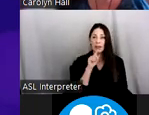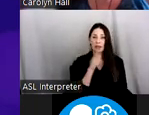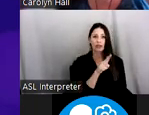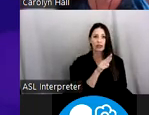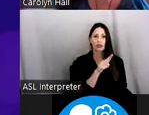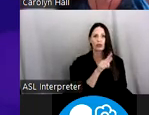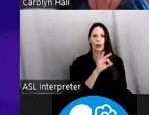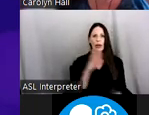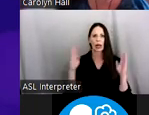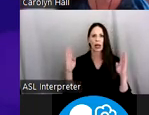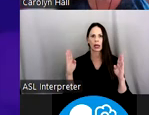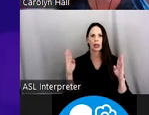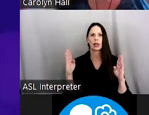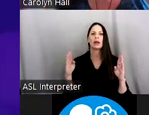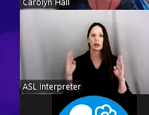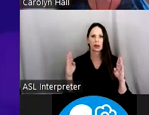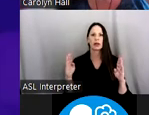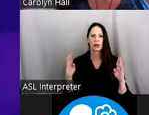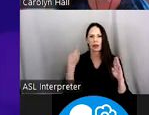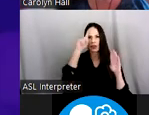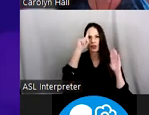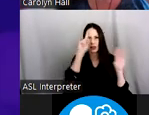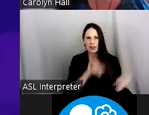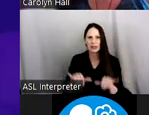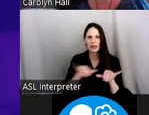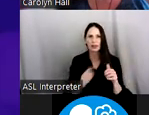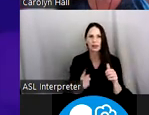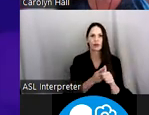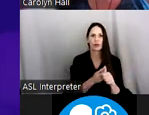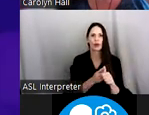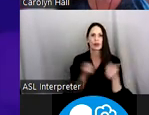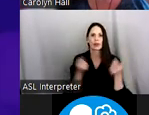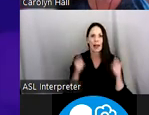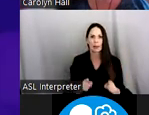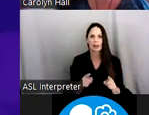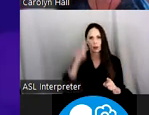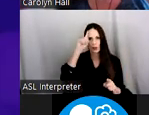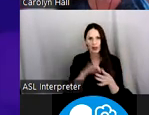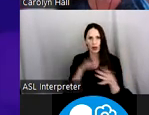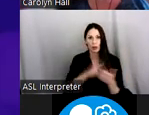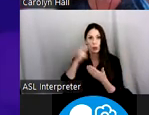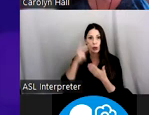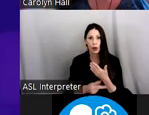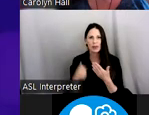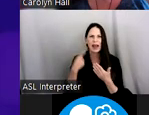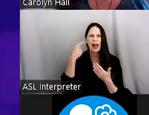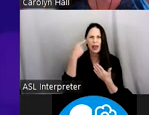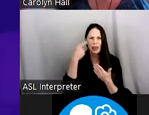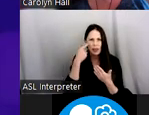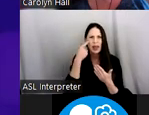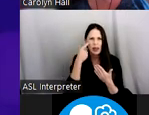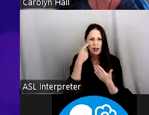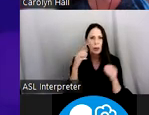psychosis programs, and I think they're being invested more so than other programs because it's the